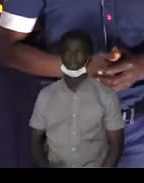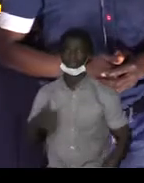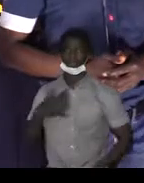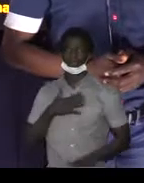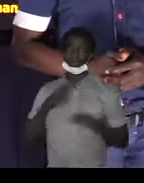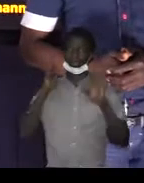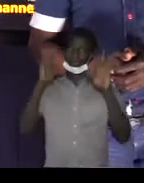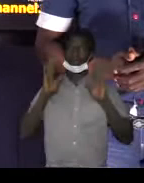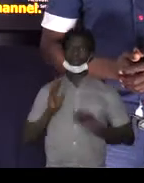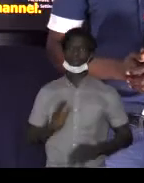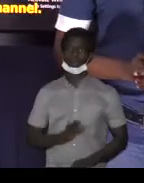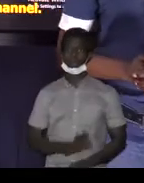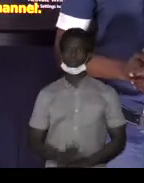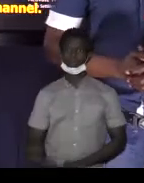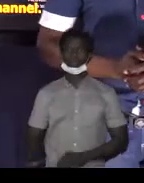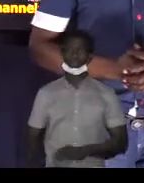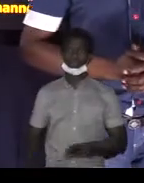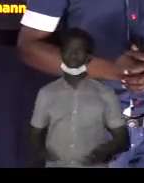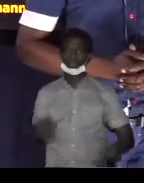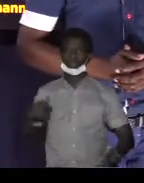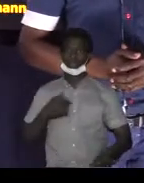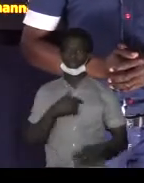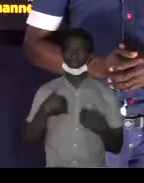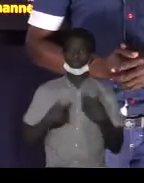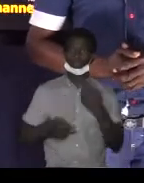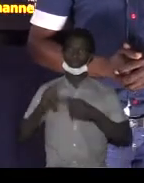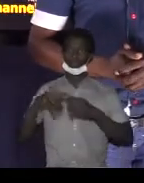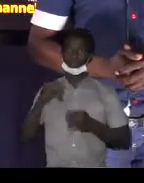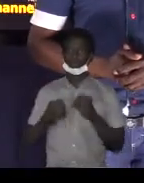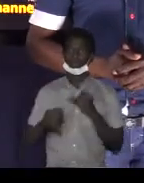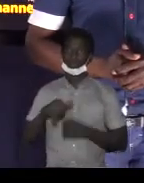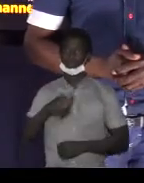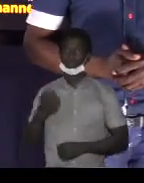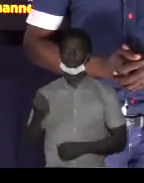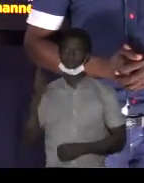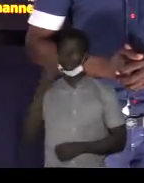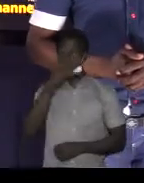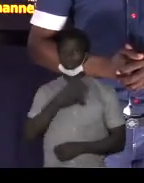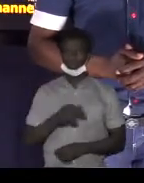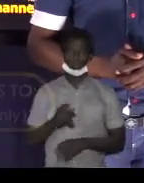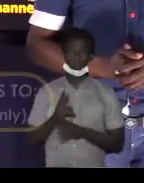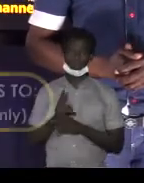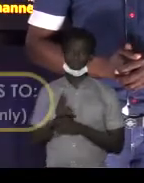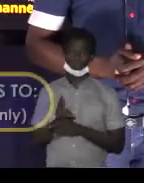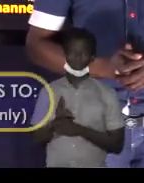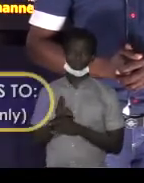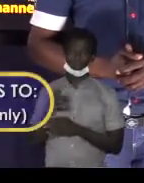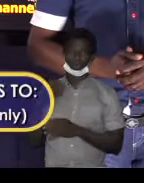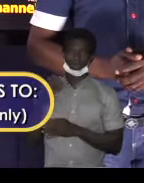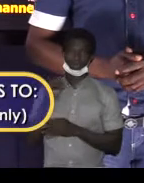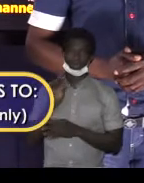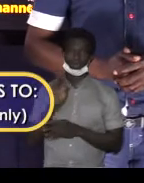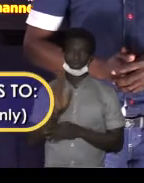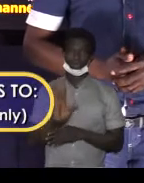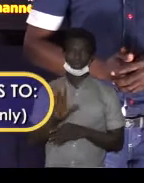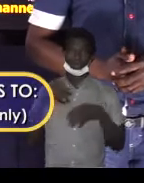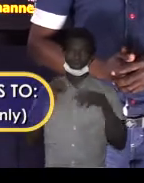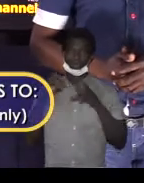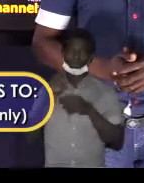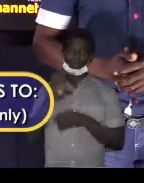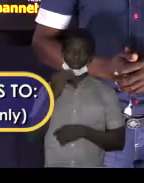My wonderful pupils, we have come to the end of another beautifully packaged edition of The Classroom in Your